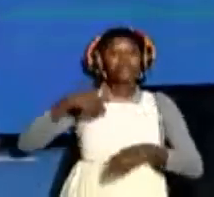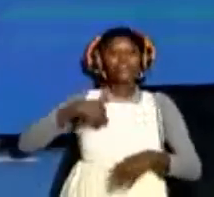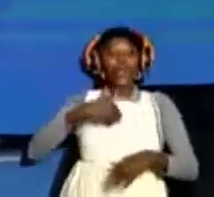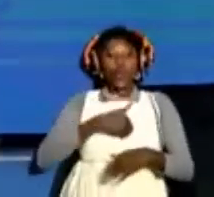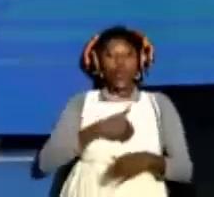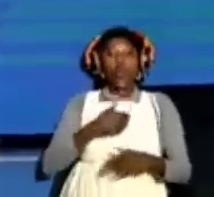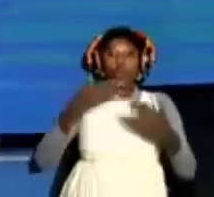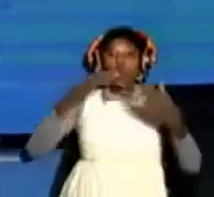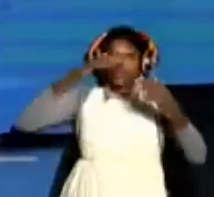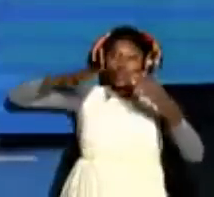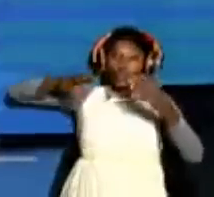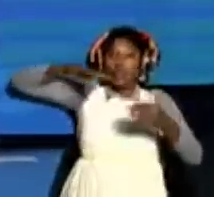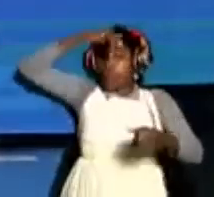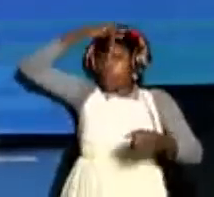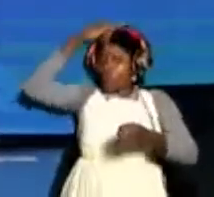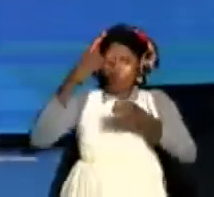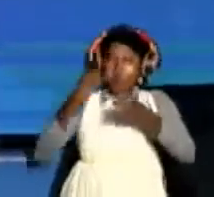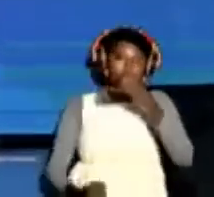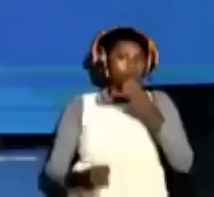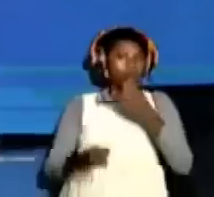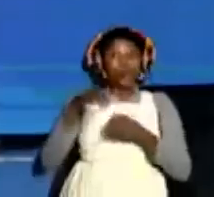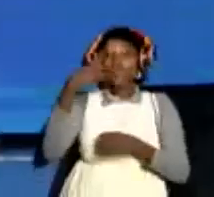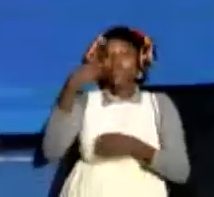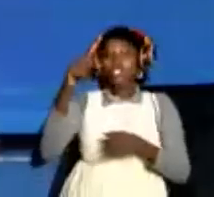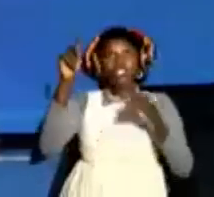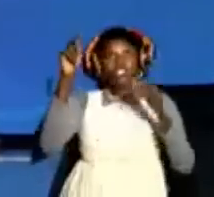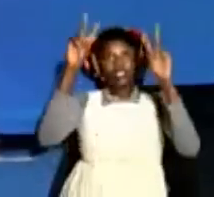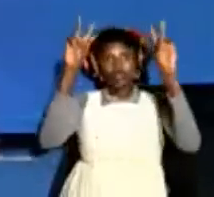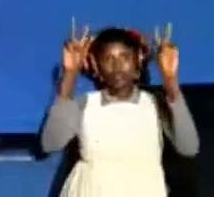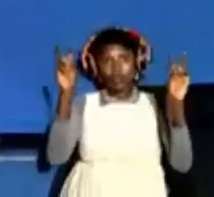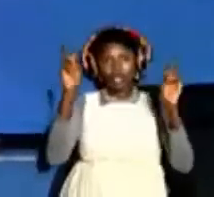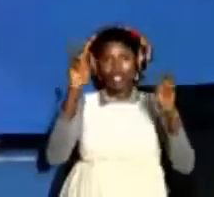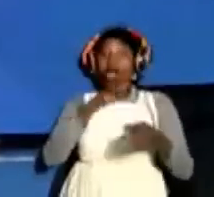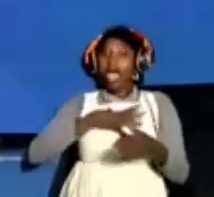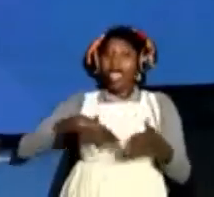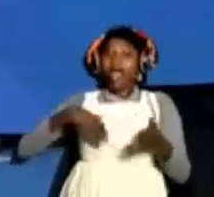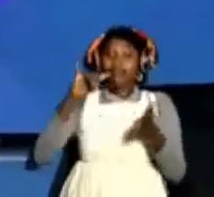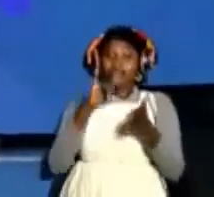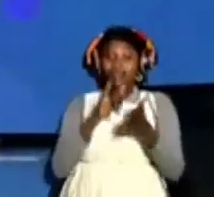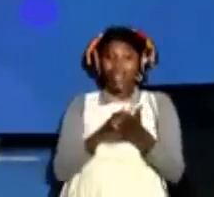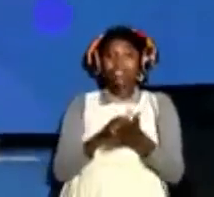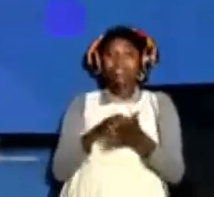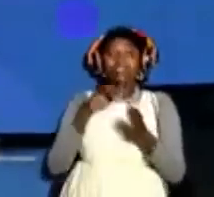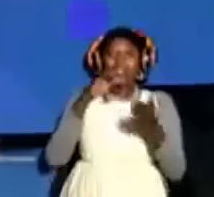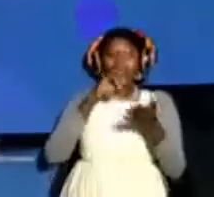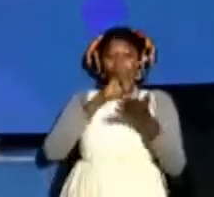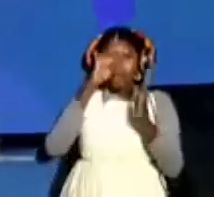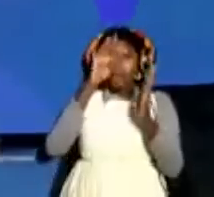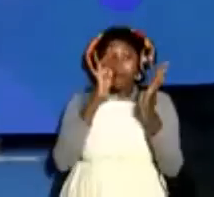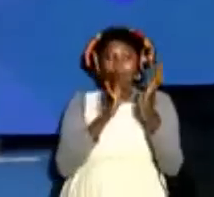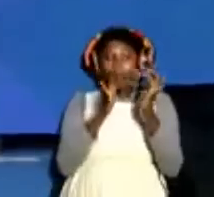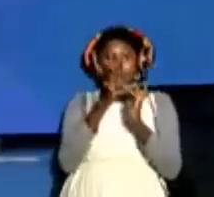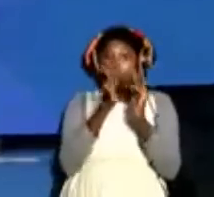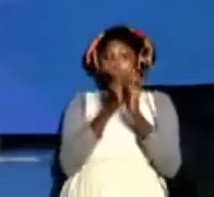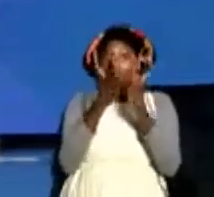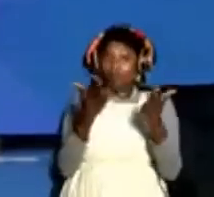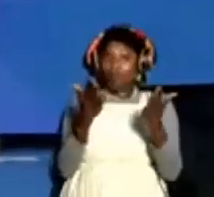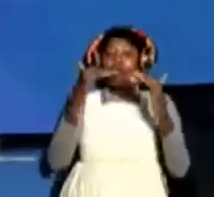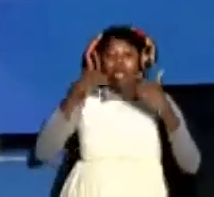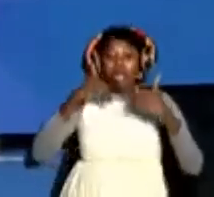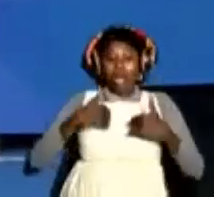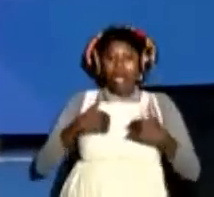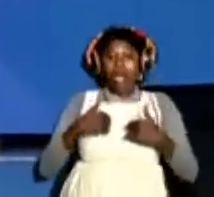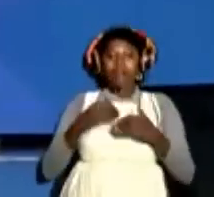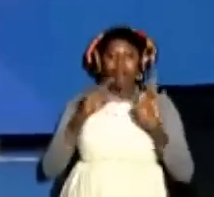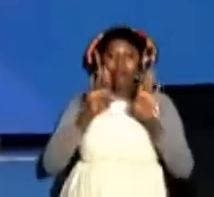draw conclusions, there are a few issues that scripture has brought out again that I would like you